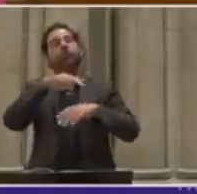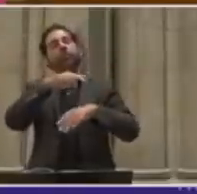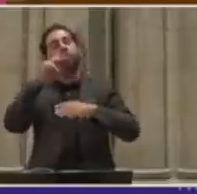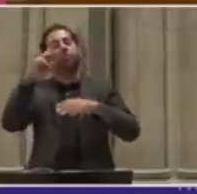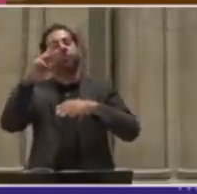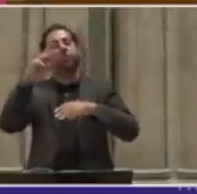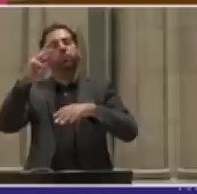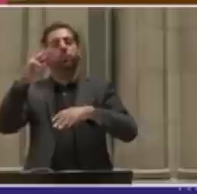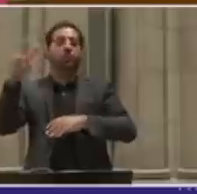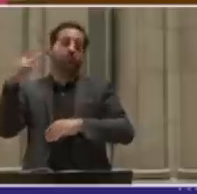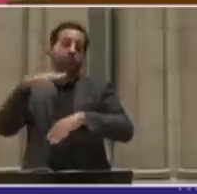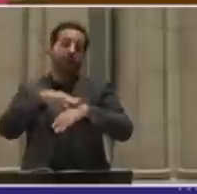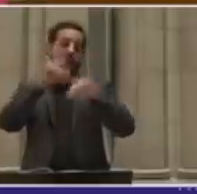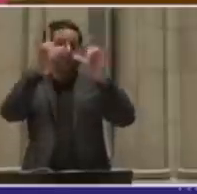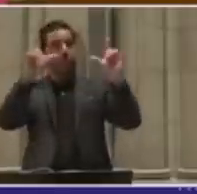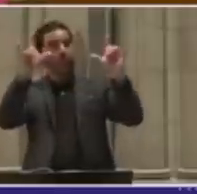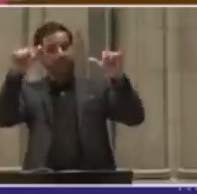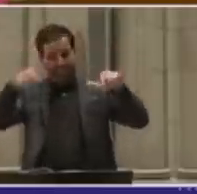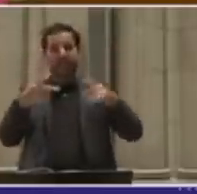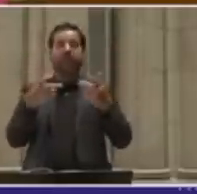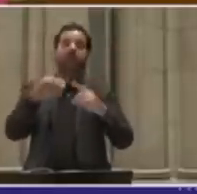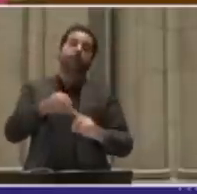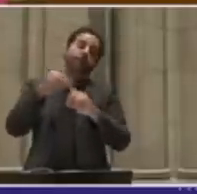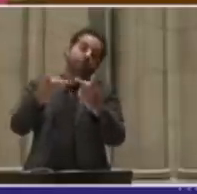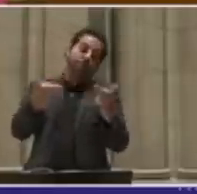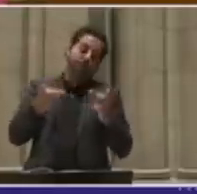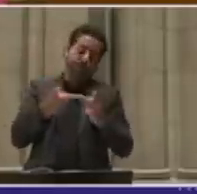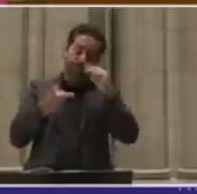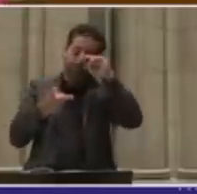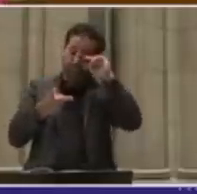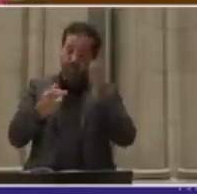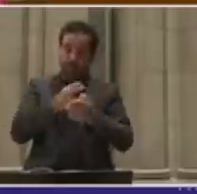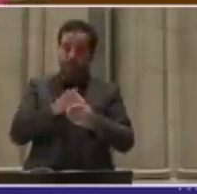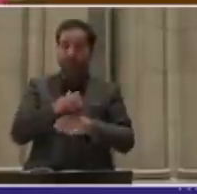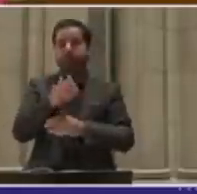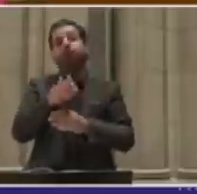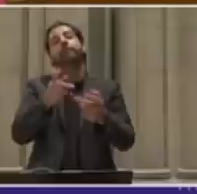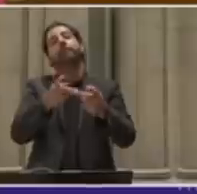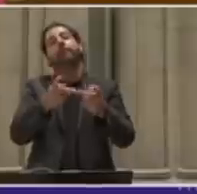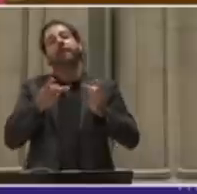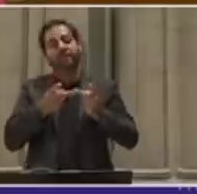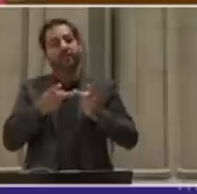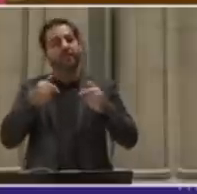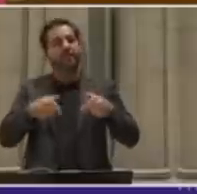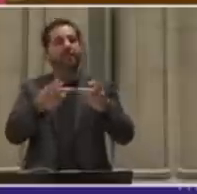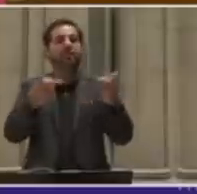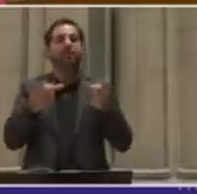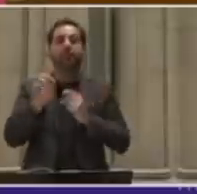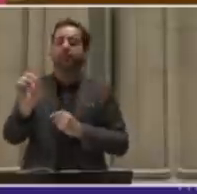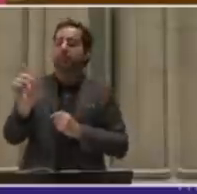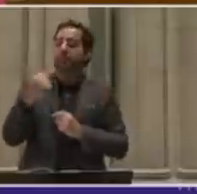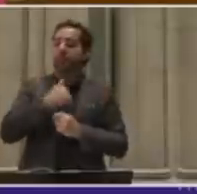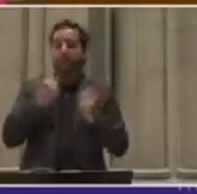Cathedral. This cathedral is a special place. It is a holy place. It is a place where